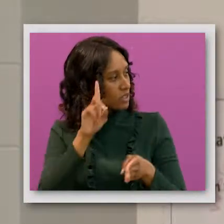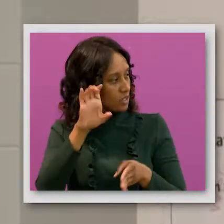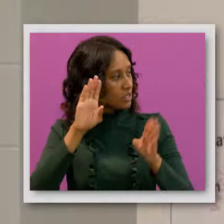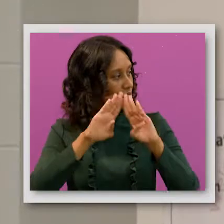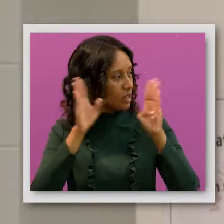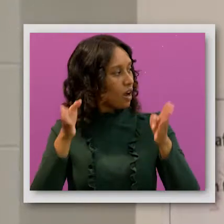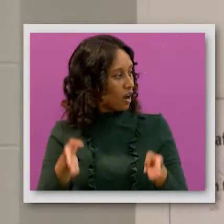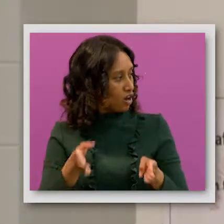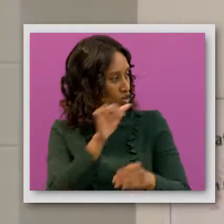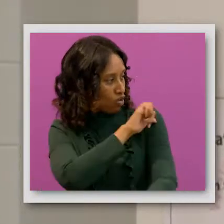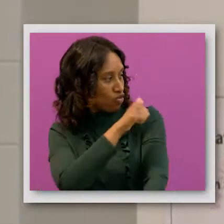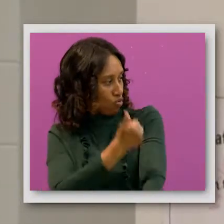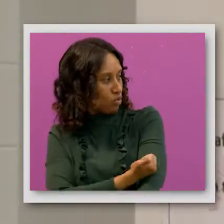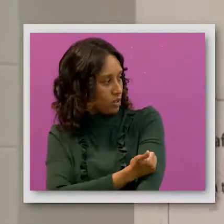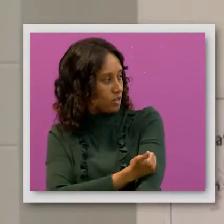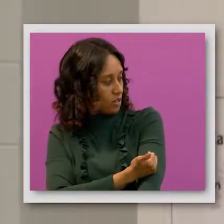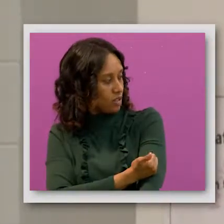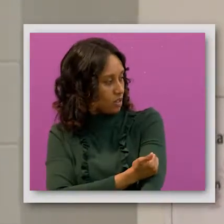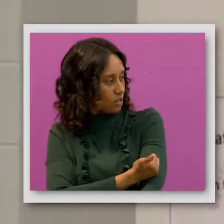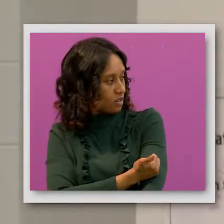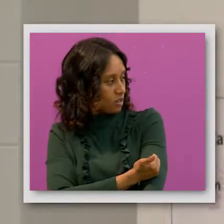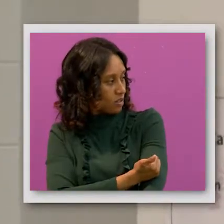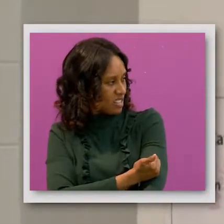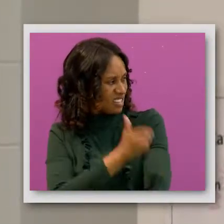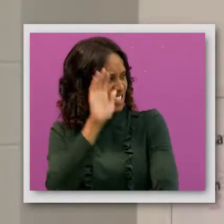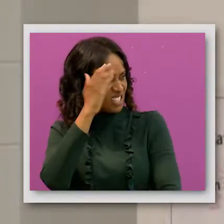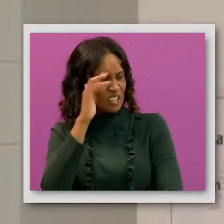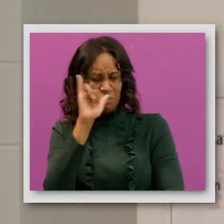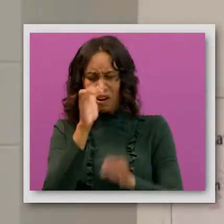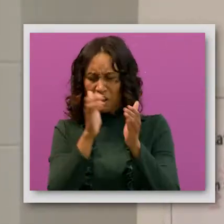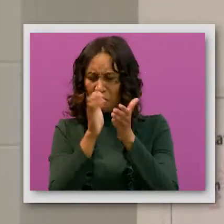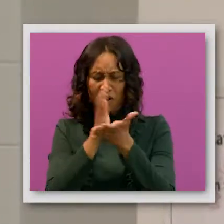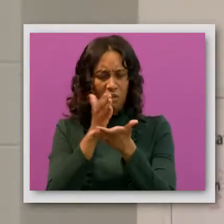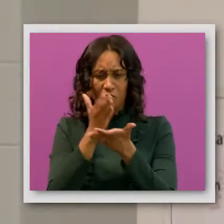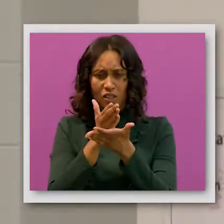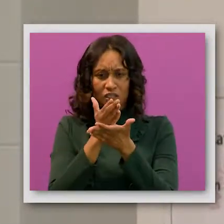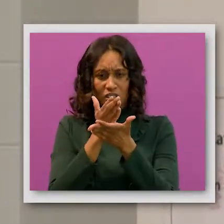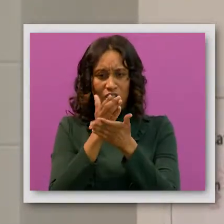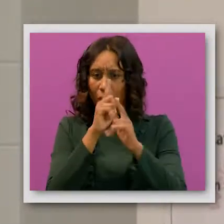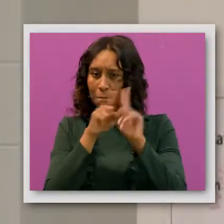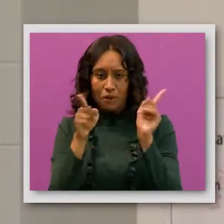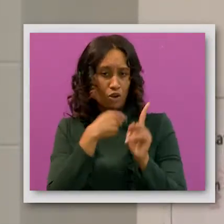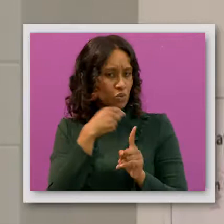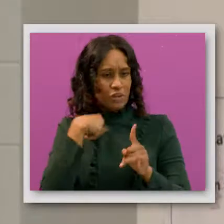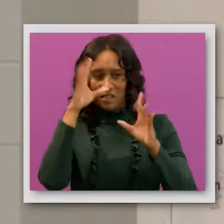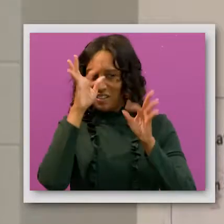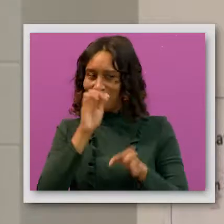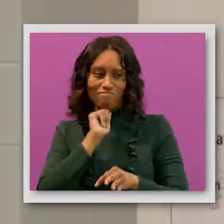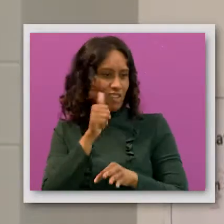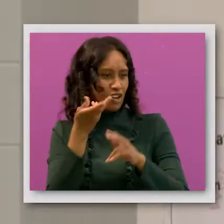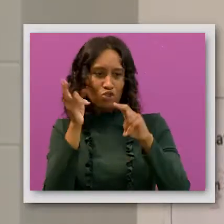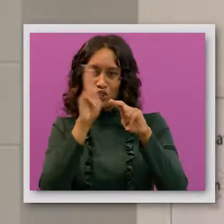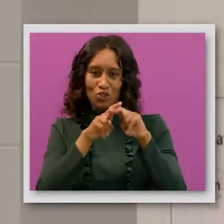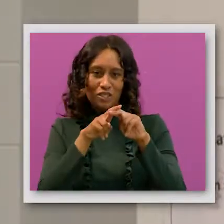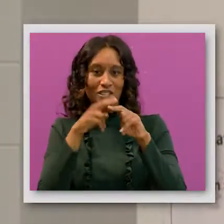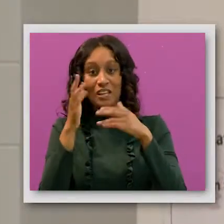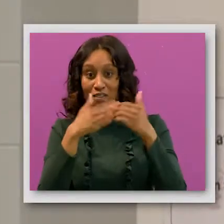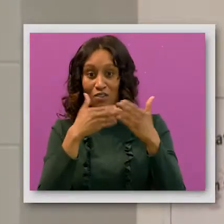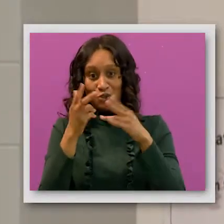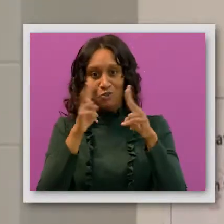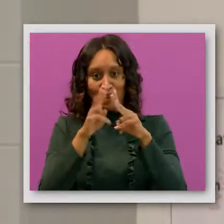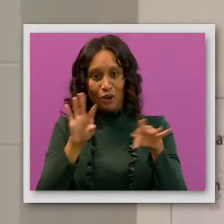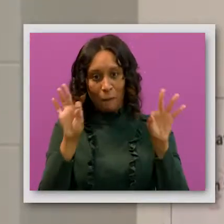Housing Authority. That's why it seems like a small budget. So we decided not to increase it, even though it's very